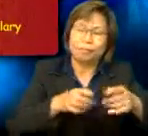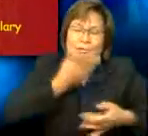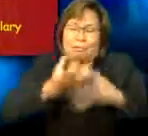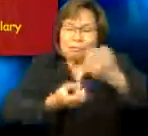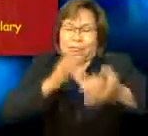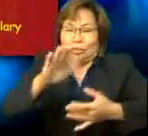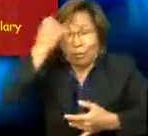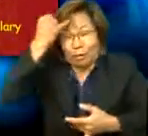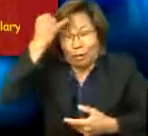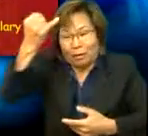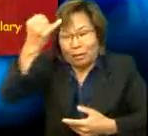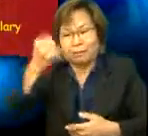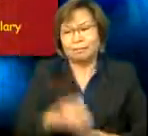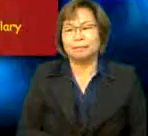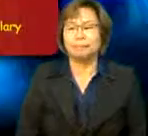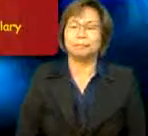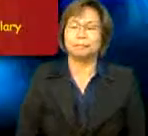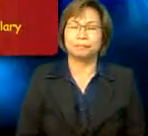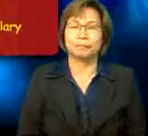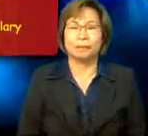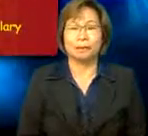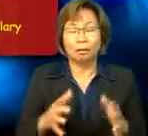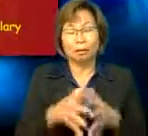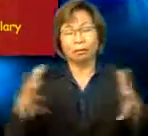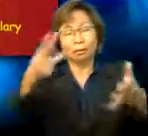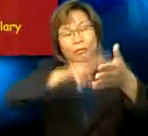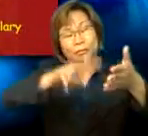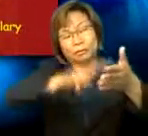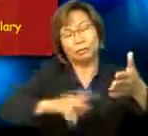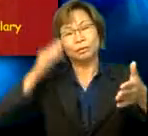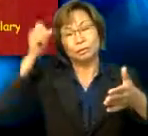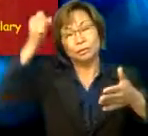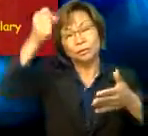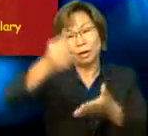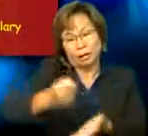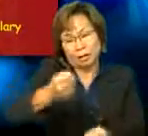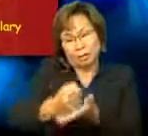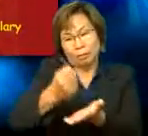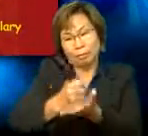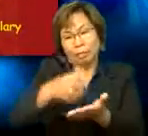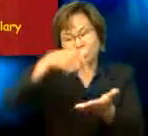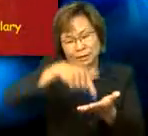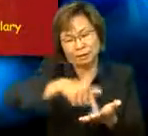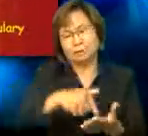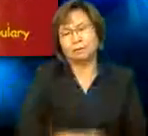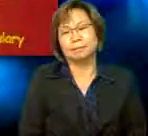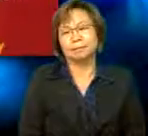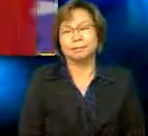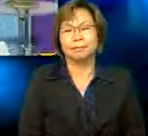to express your ideas. A lot of reading shall help you on this